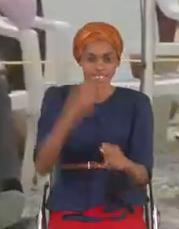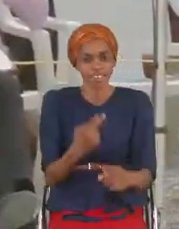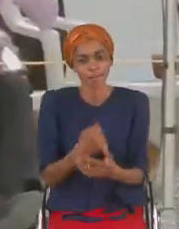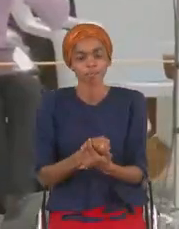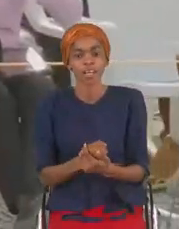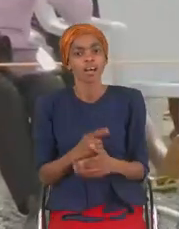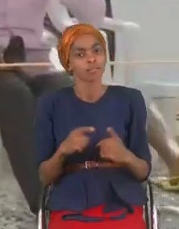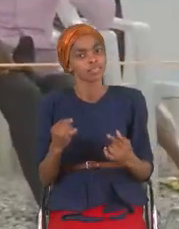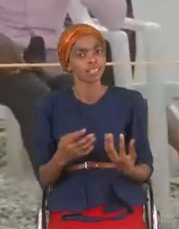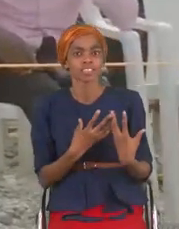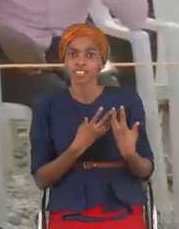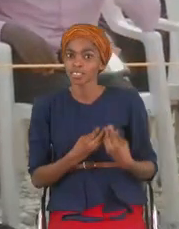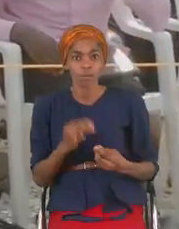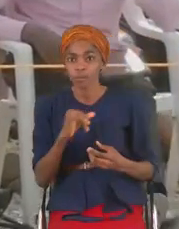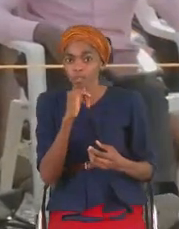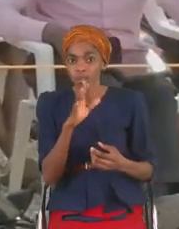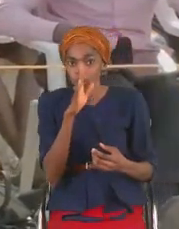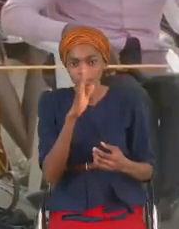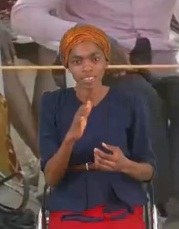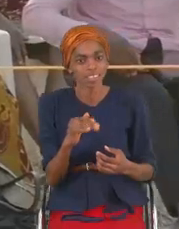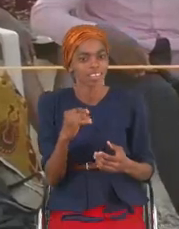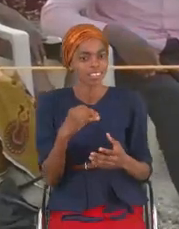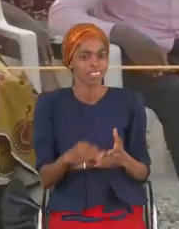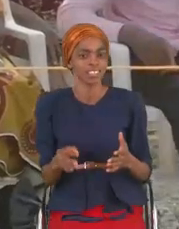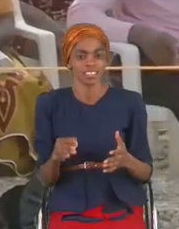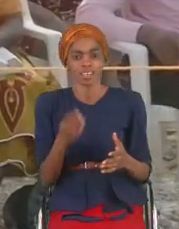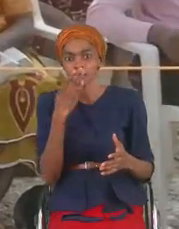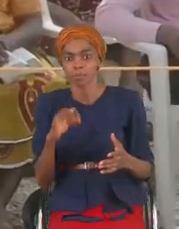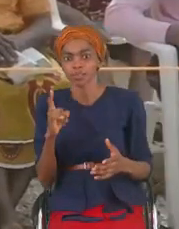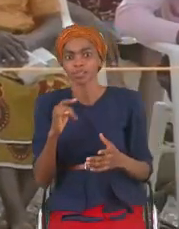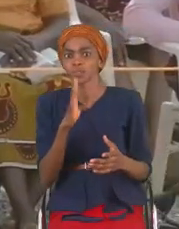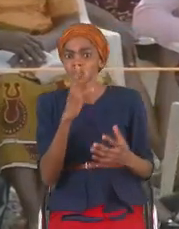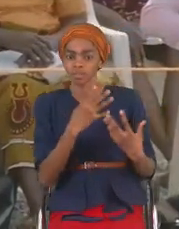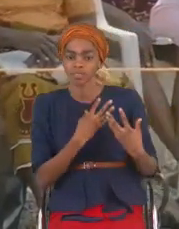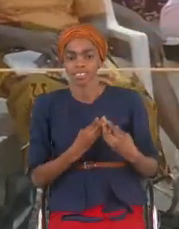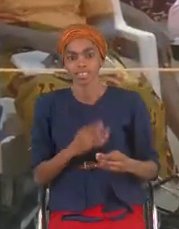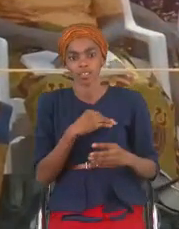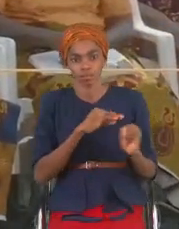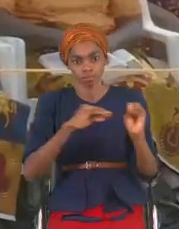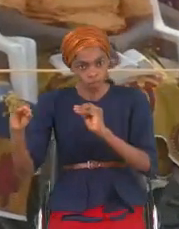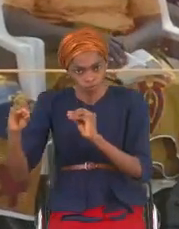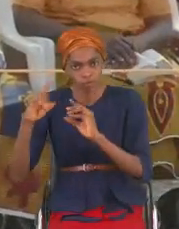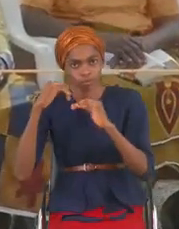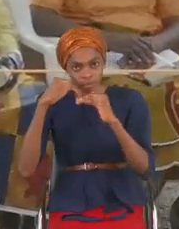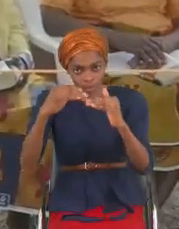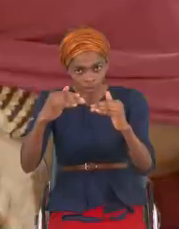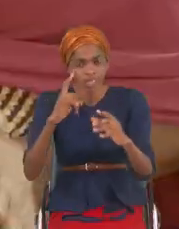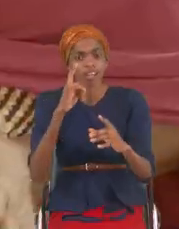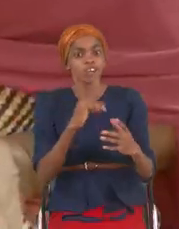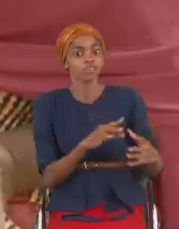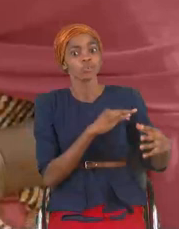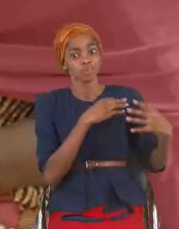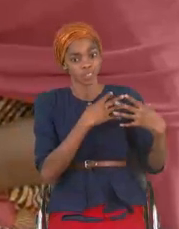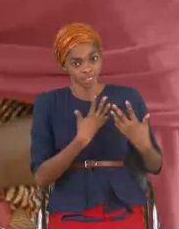your gentleness will not be a disadvantage. You'll be gentle, you'll move up. You'll be gentle, you'll go